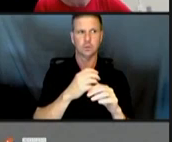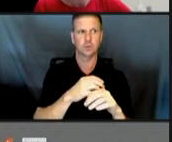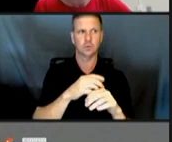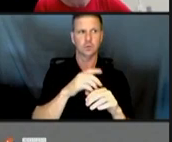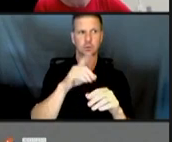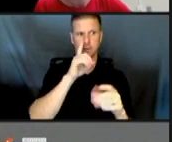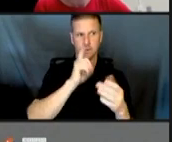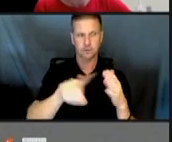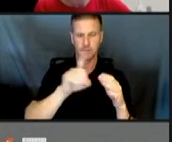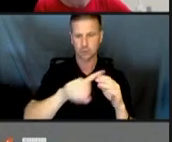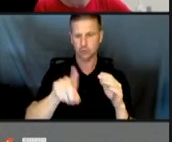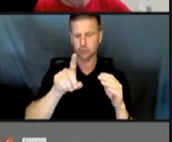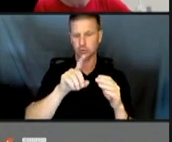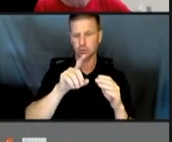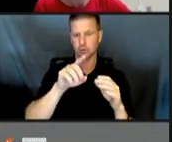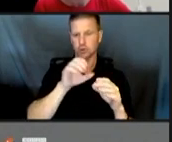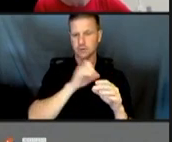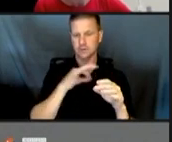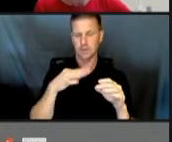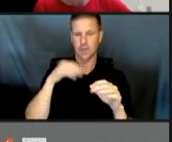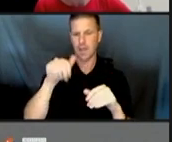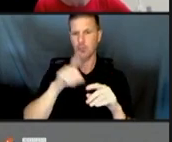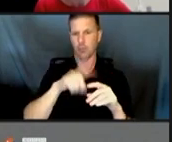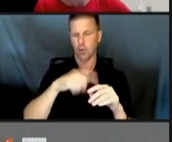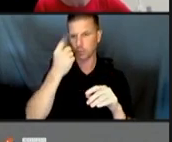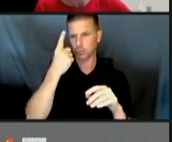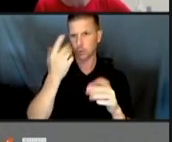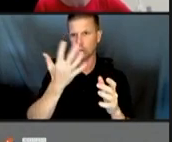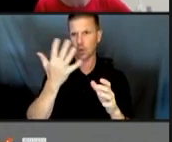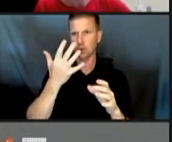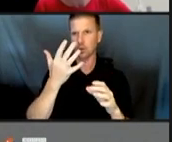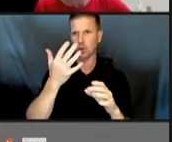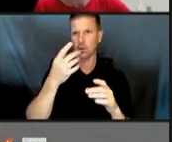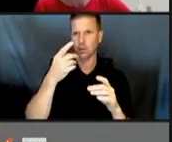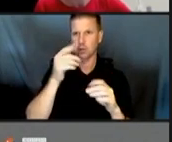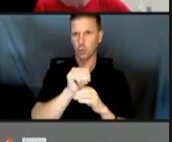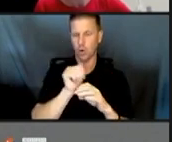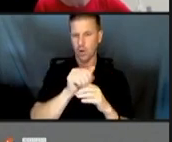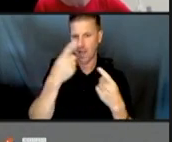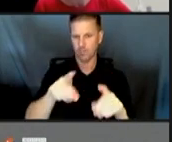inspection staff is able to be in the loop about the scope of work going on at these properties,